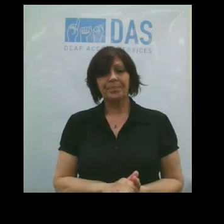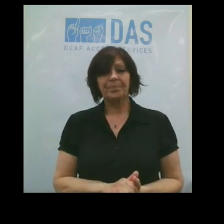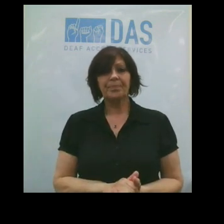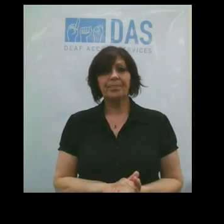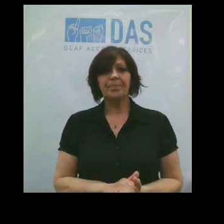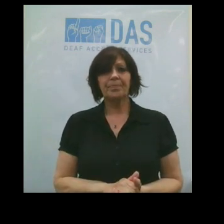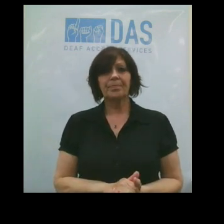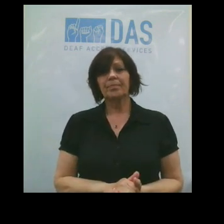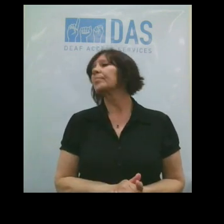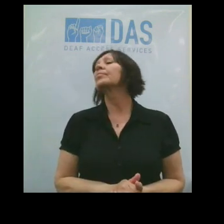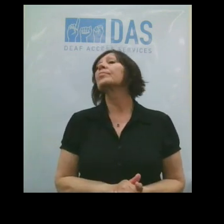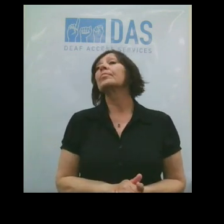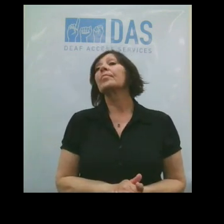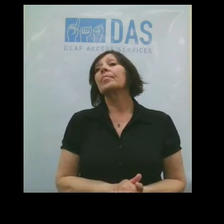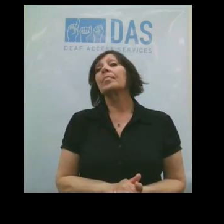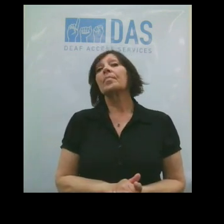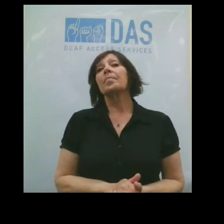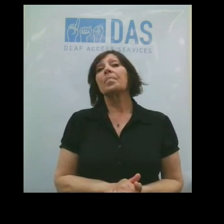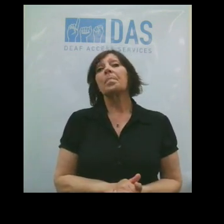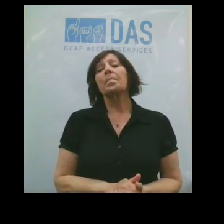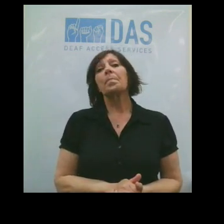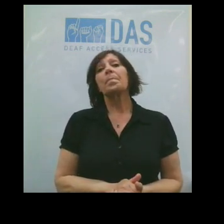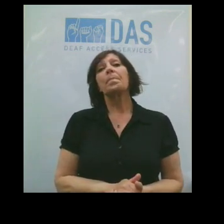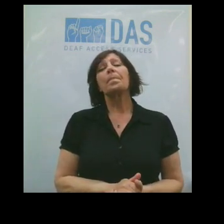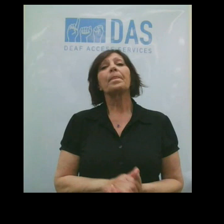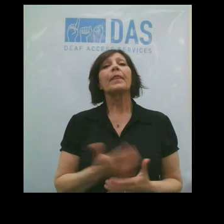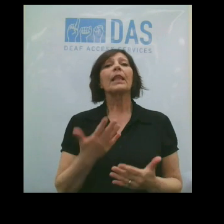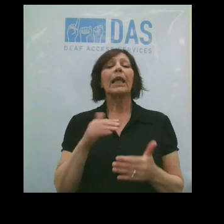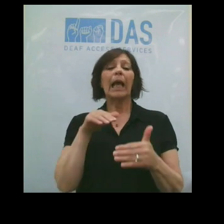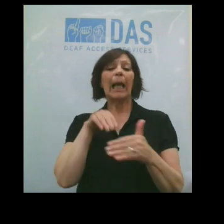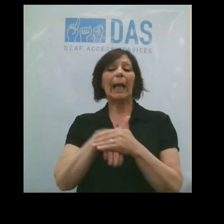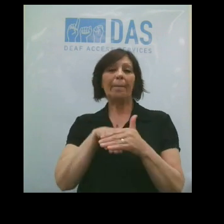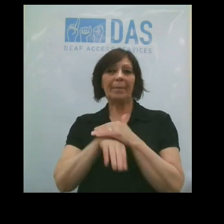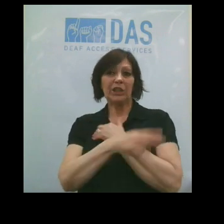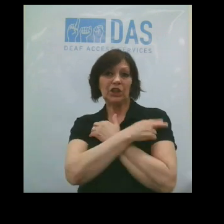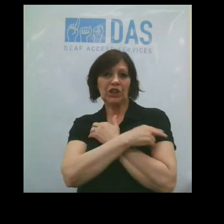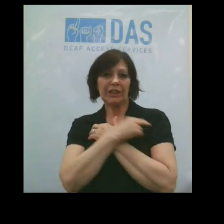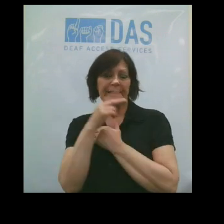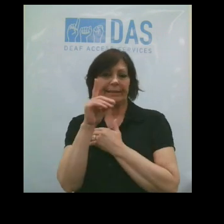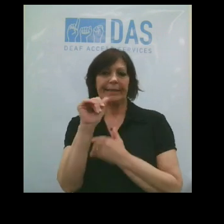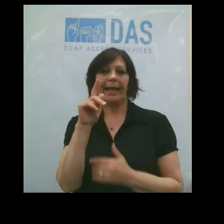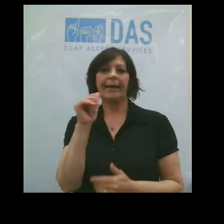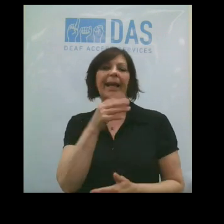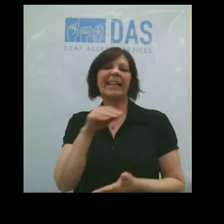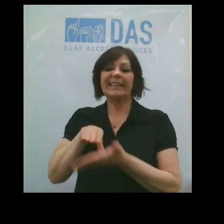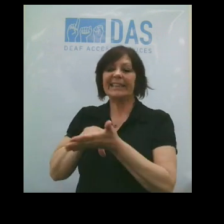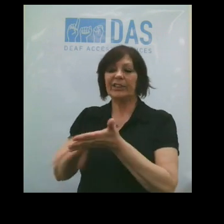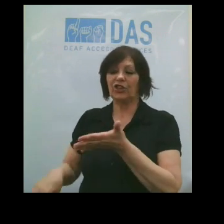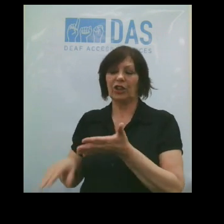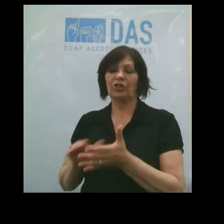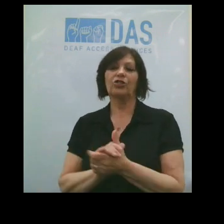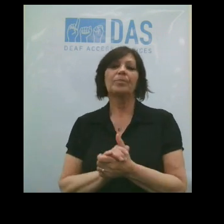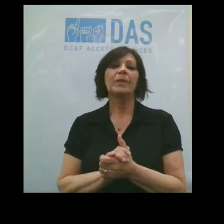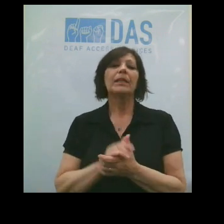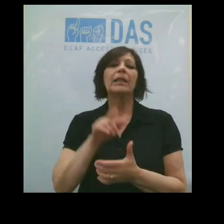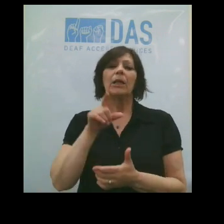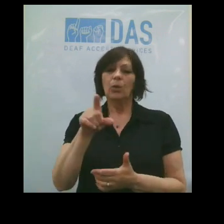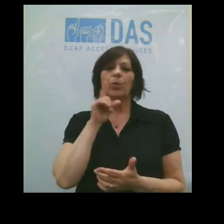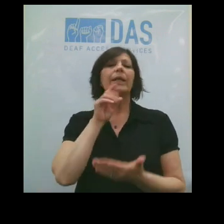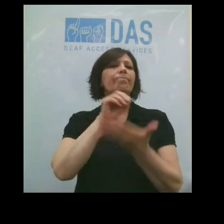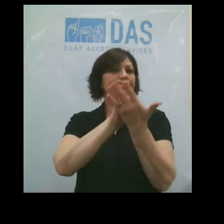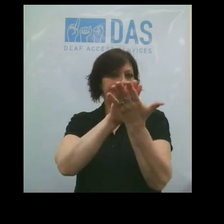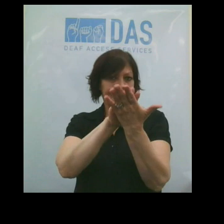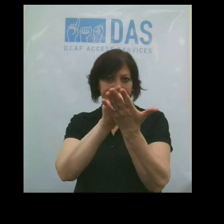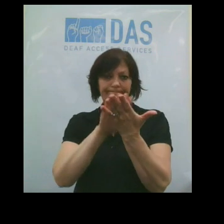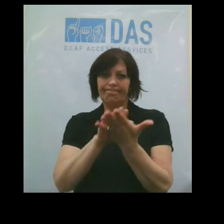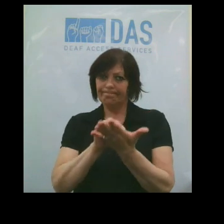Economic Development Council region. Admission data with regards to admissions and discharges. This is something we keep track of, and the state